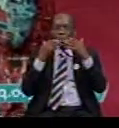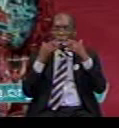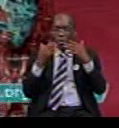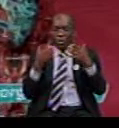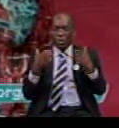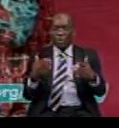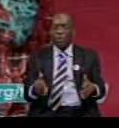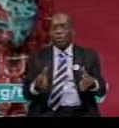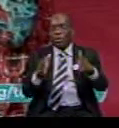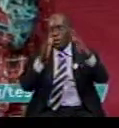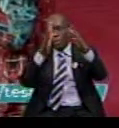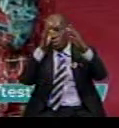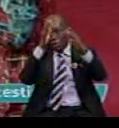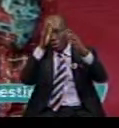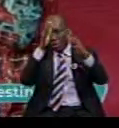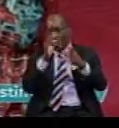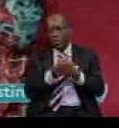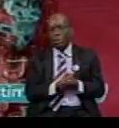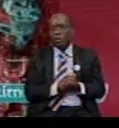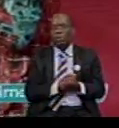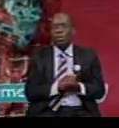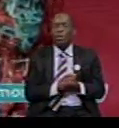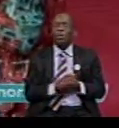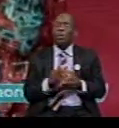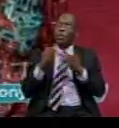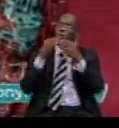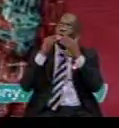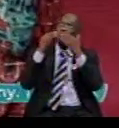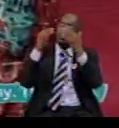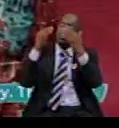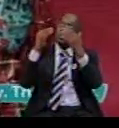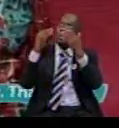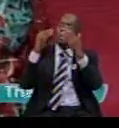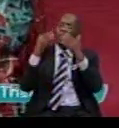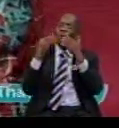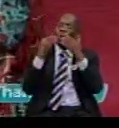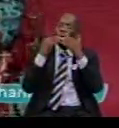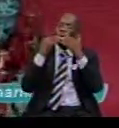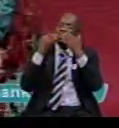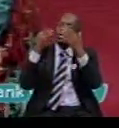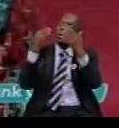Get up. Come forward here and share your testimony.